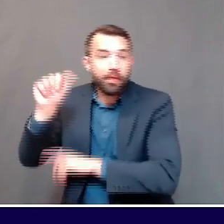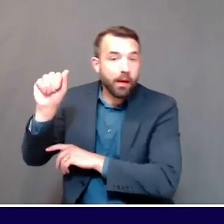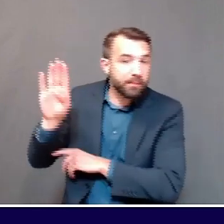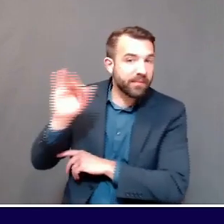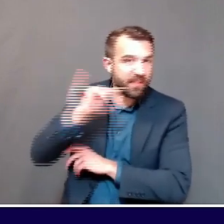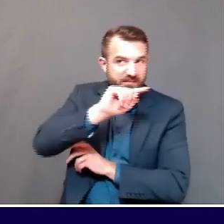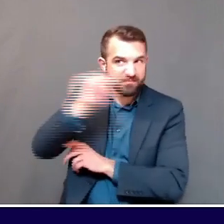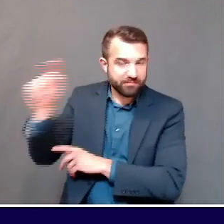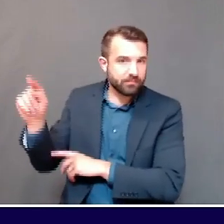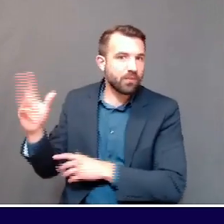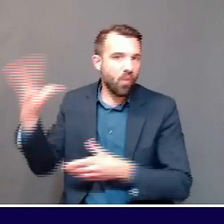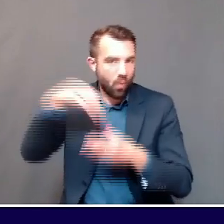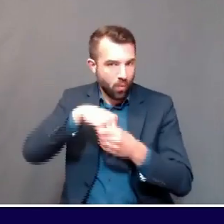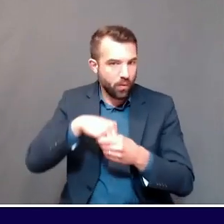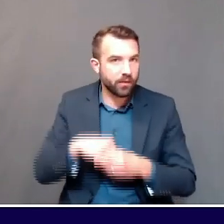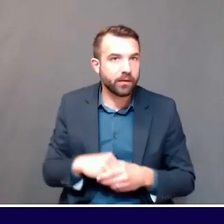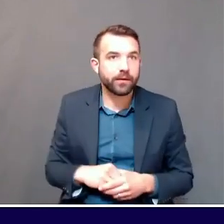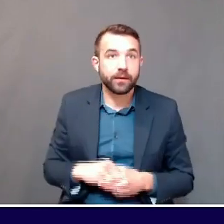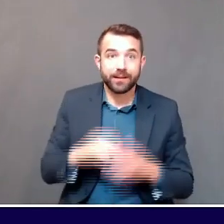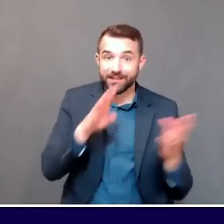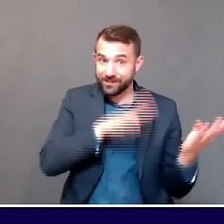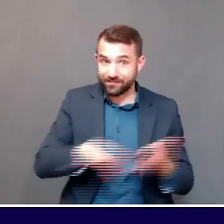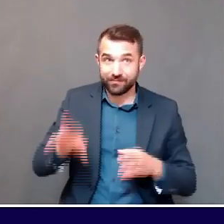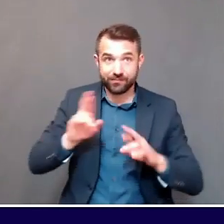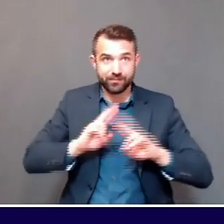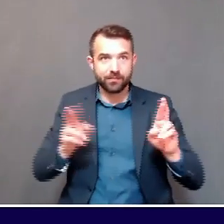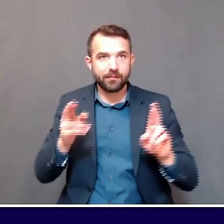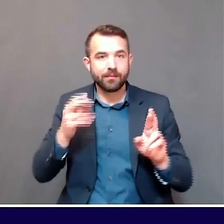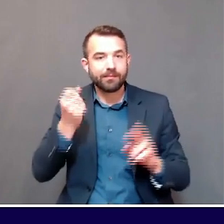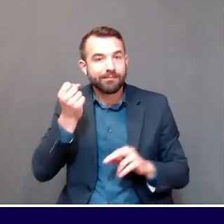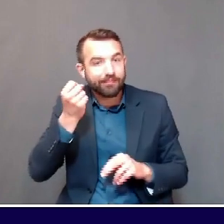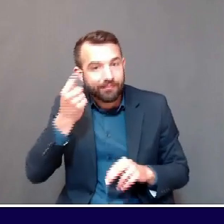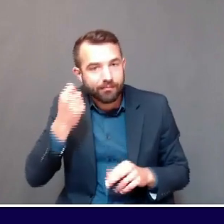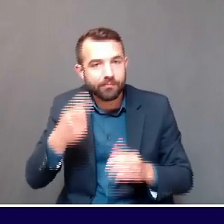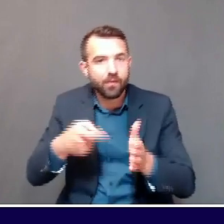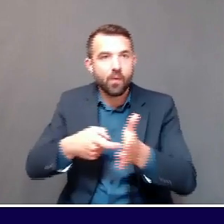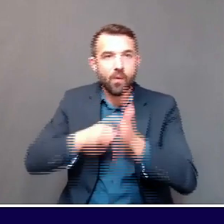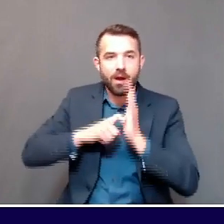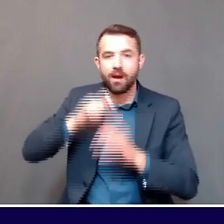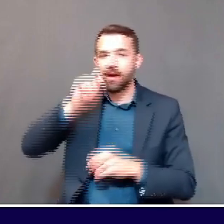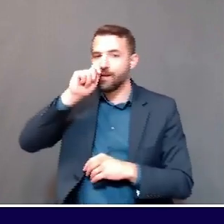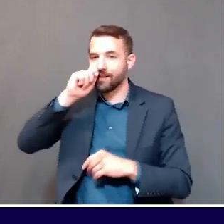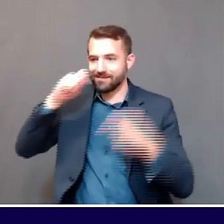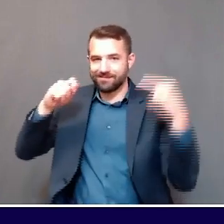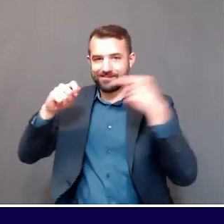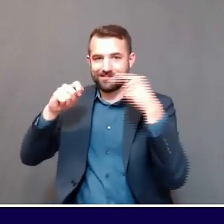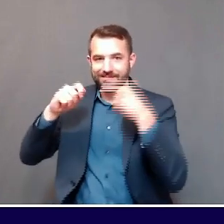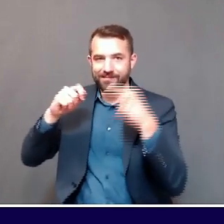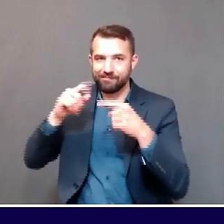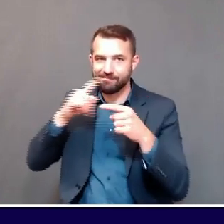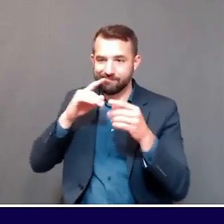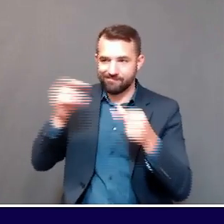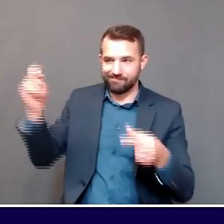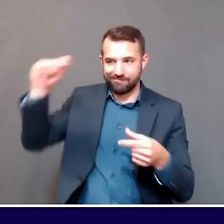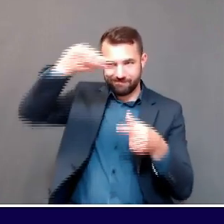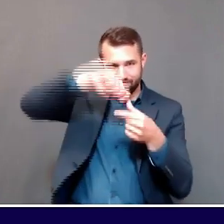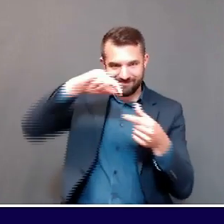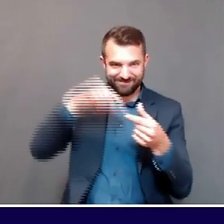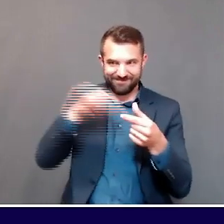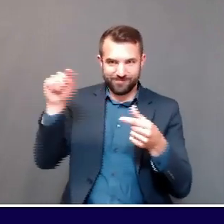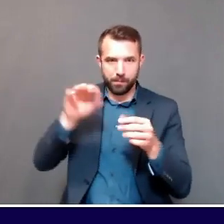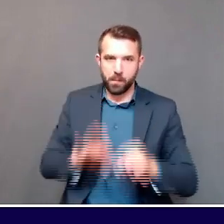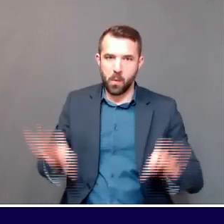themselves. We have to have the swabs and the transport media to do the test and safely send it